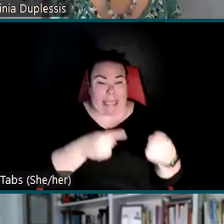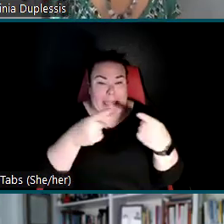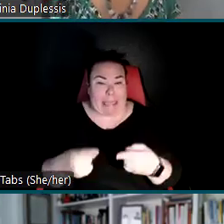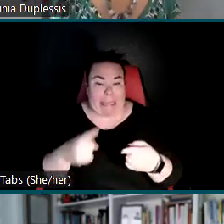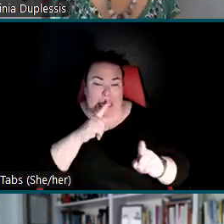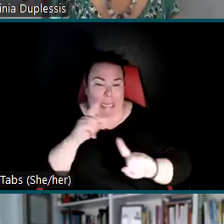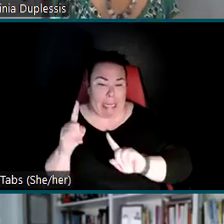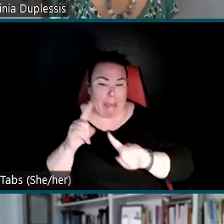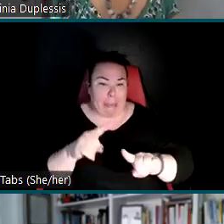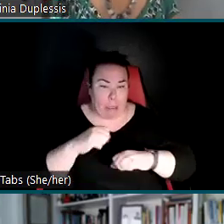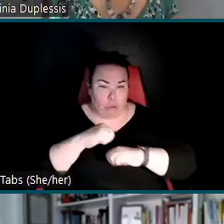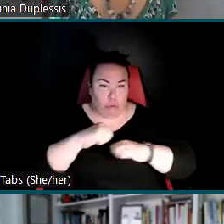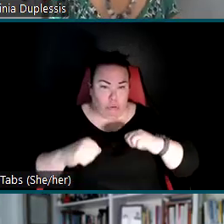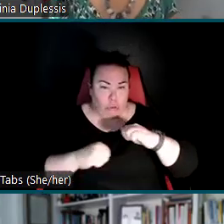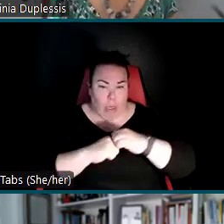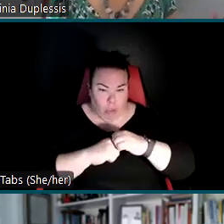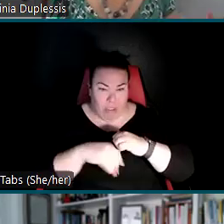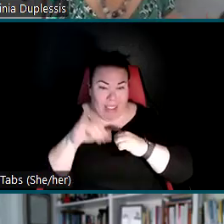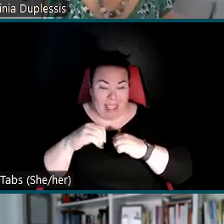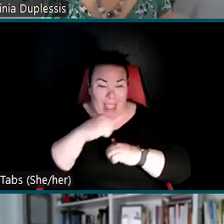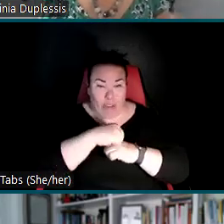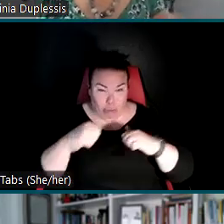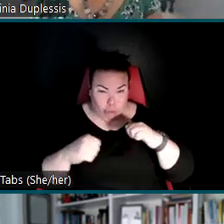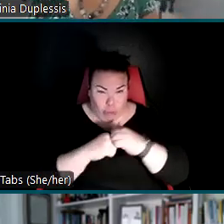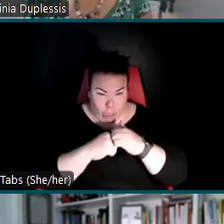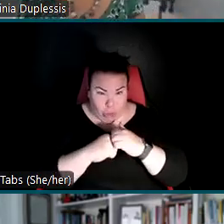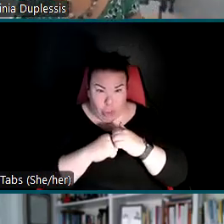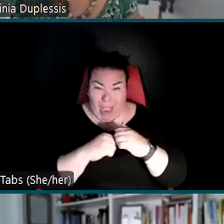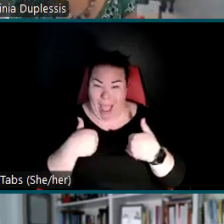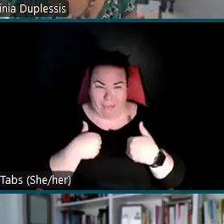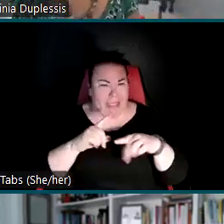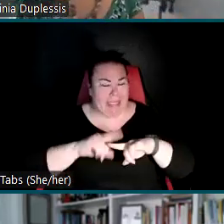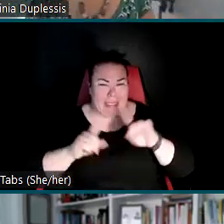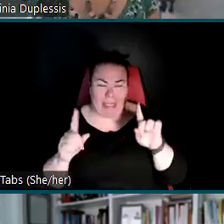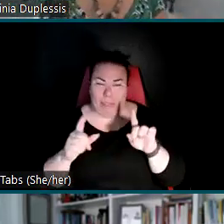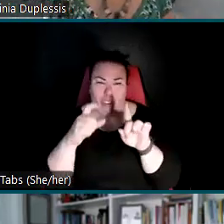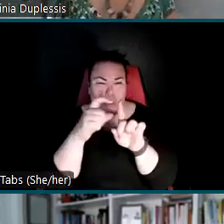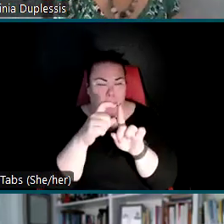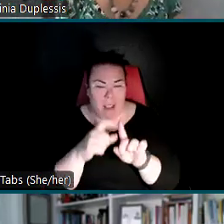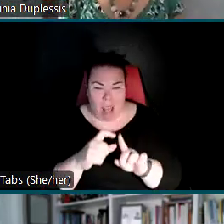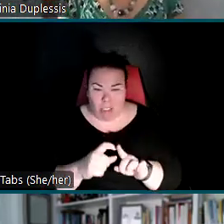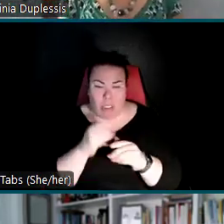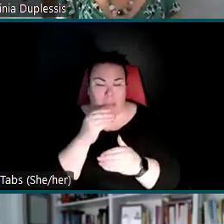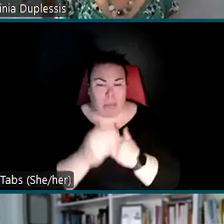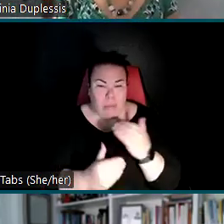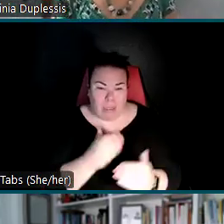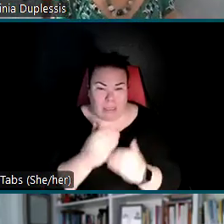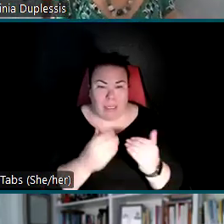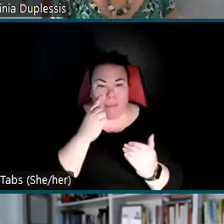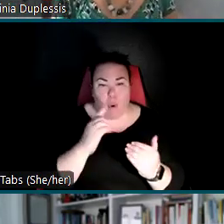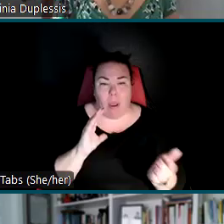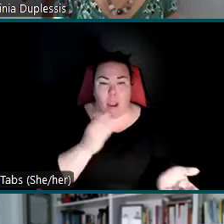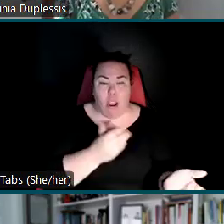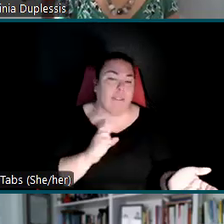that structure is very different terminology and language and processes to our victim services